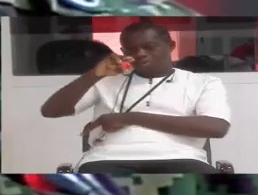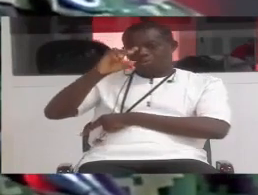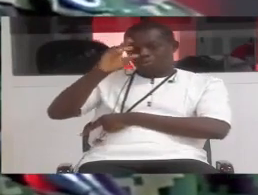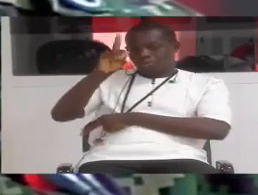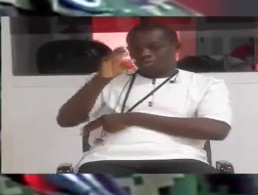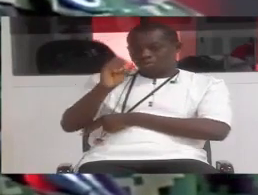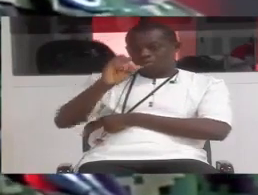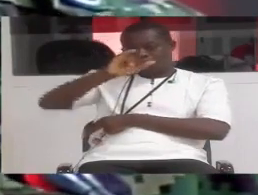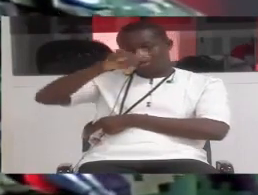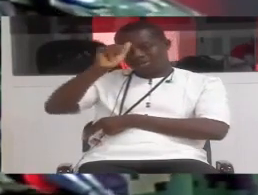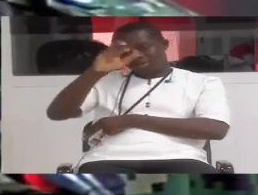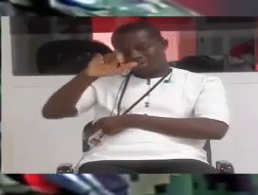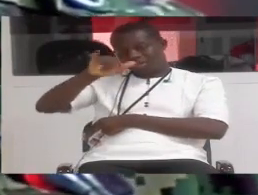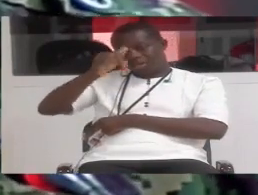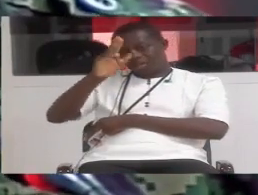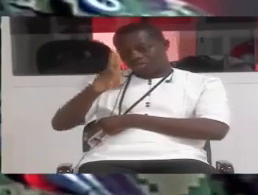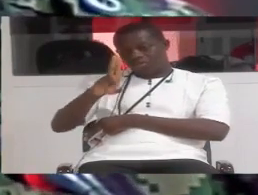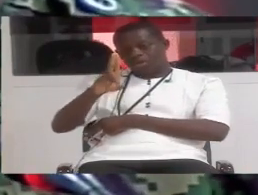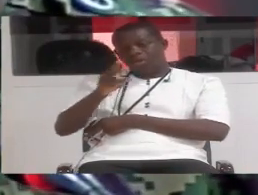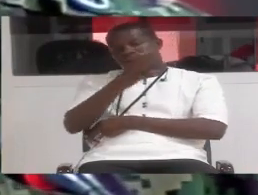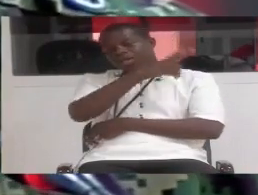momodou jaju alias rambo